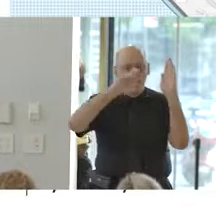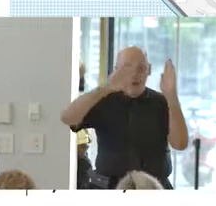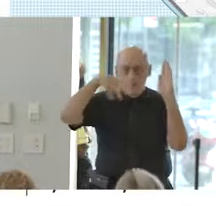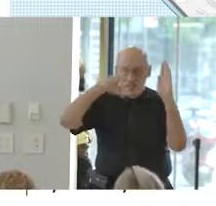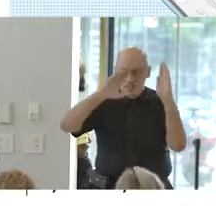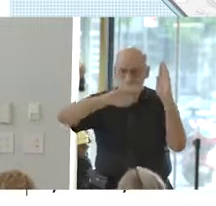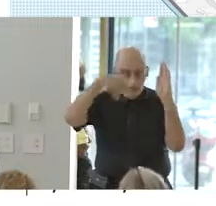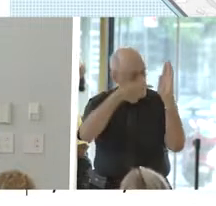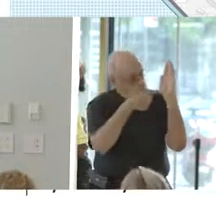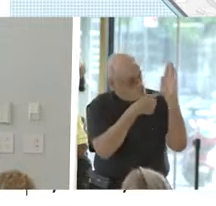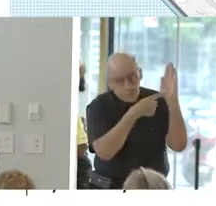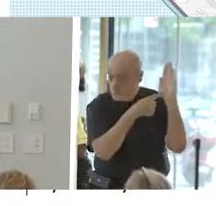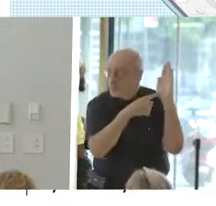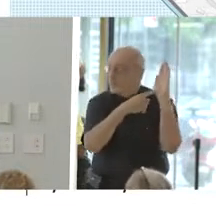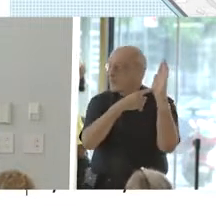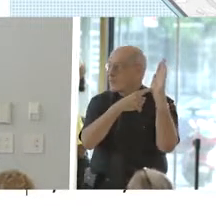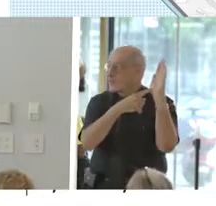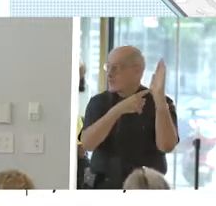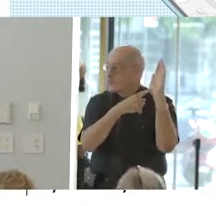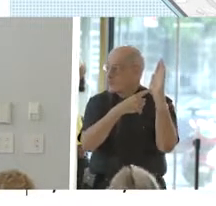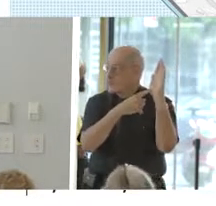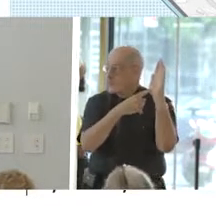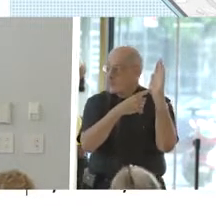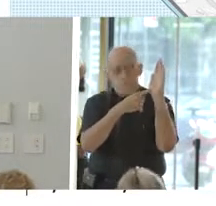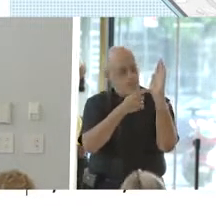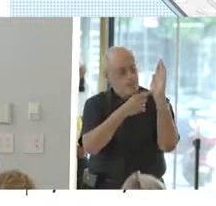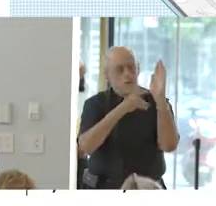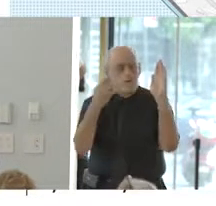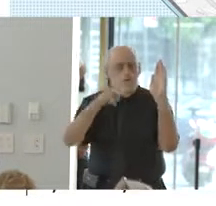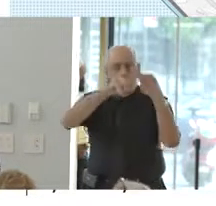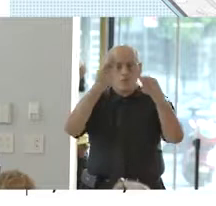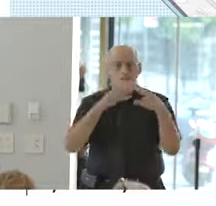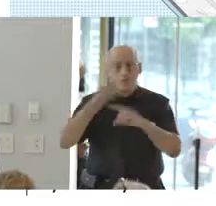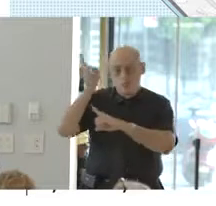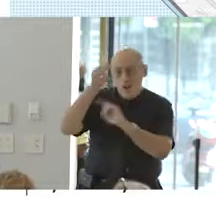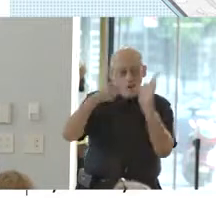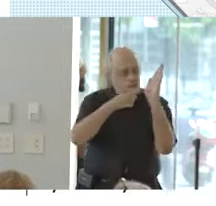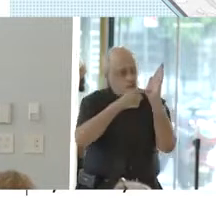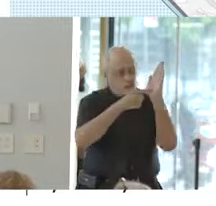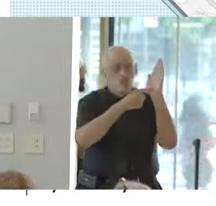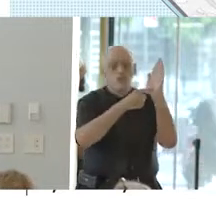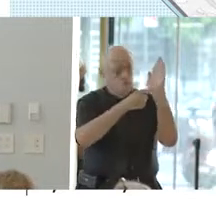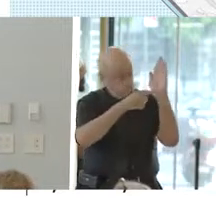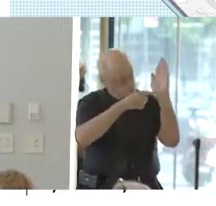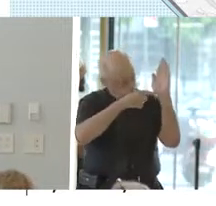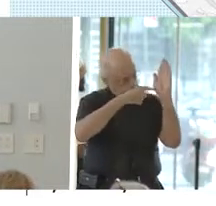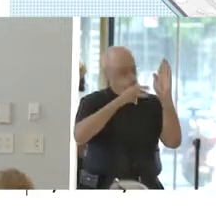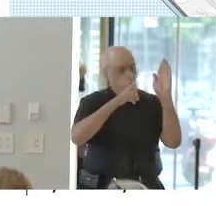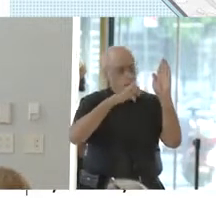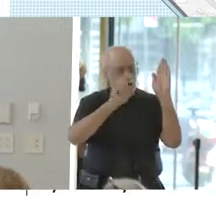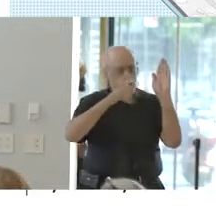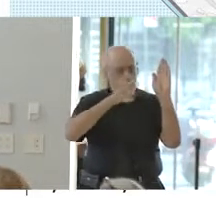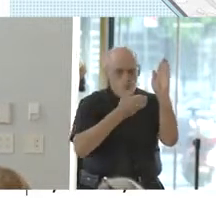Resiliency Project that extends from the Museum of Jewish Heritage, First Place, through Wagner Park,